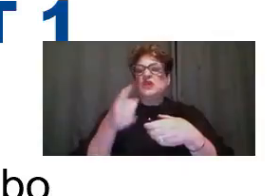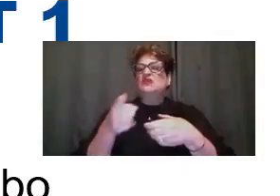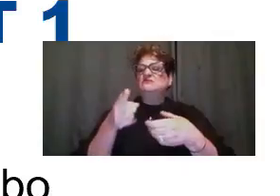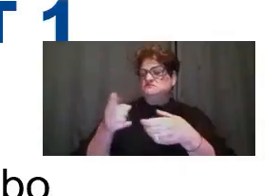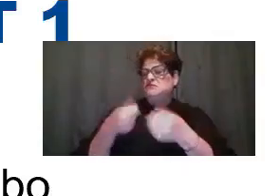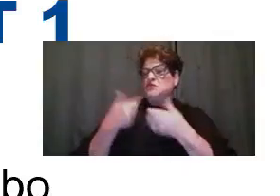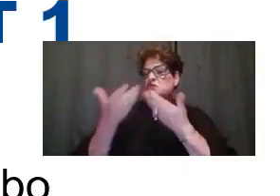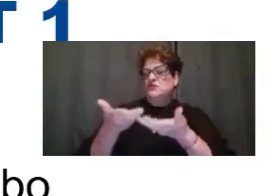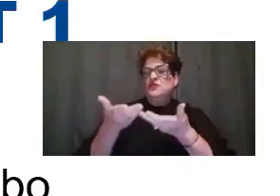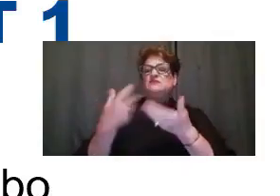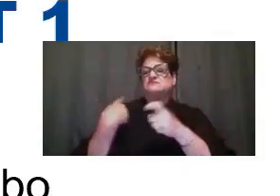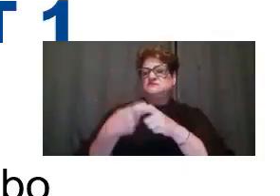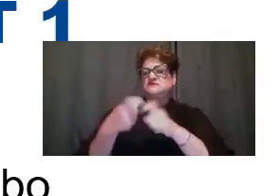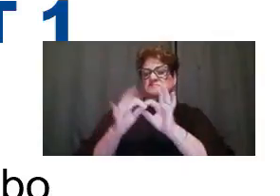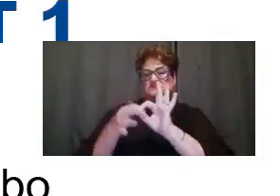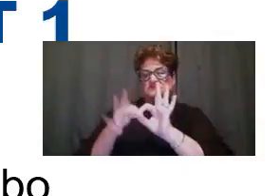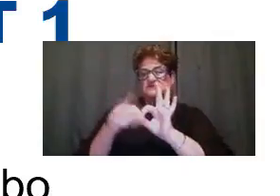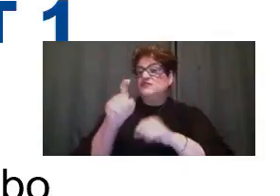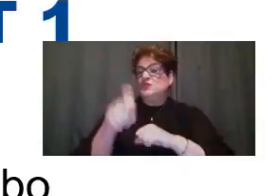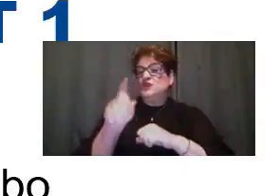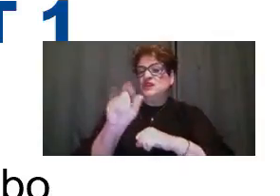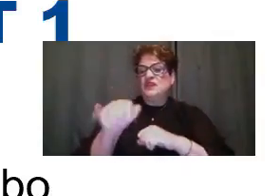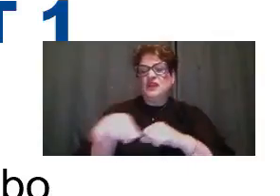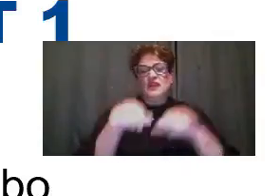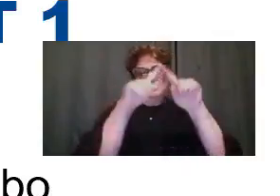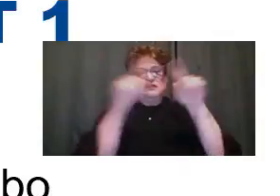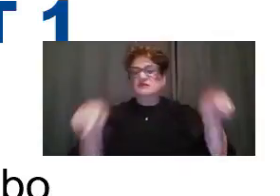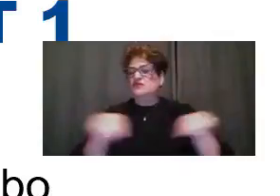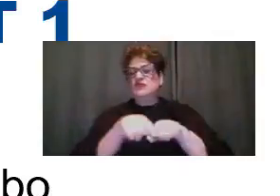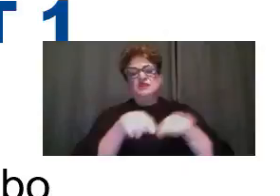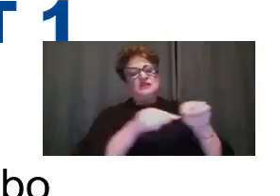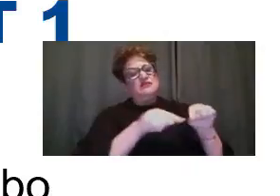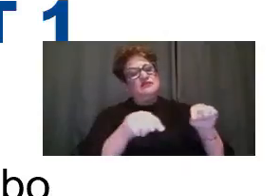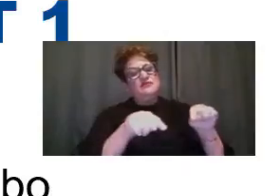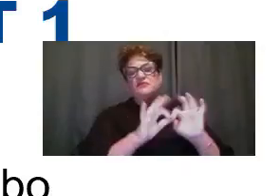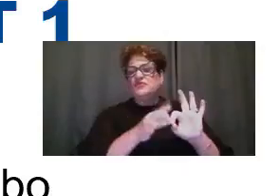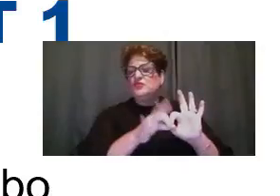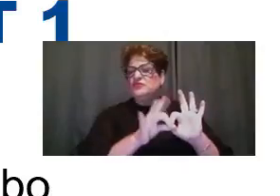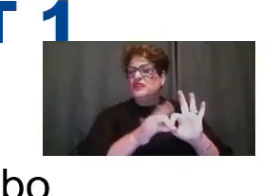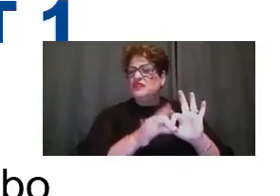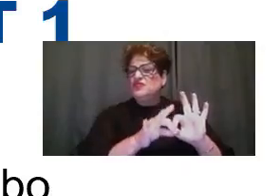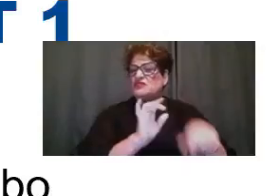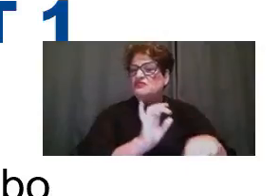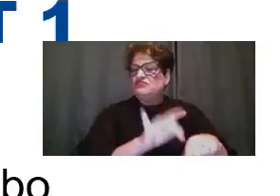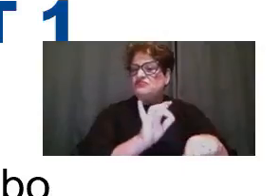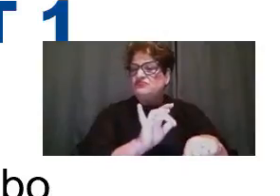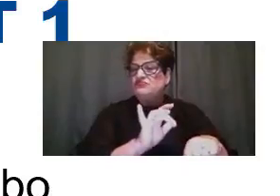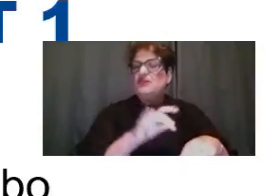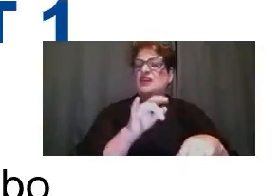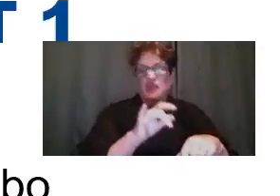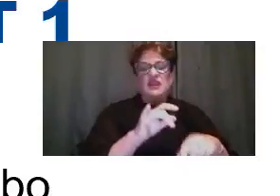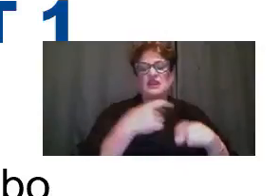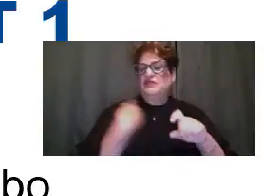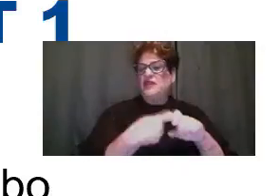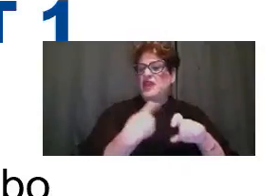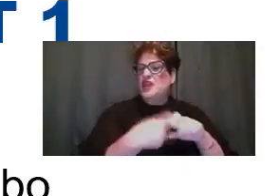interpretation, please click on the white globe at the bottom of the screen labeled Interpretation. Then click Spanish and you will